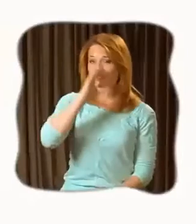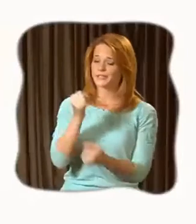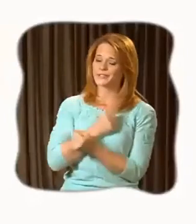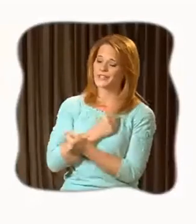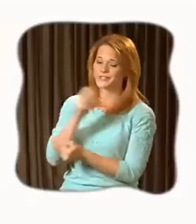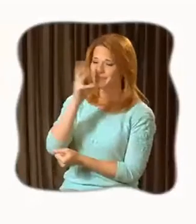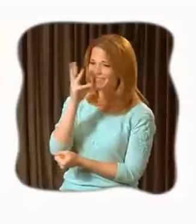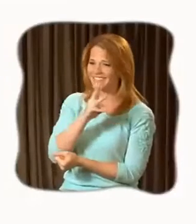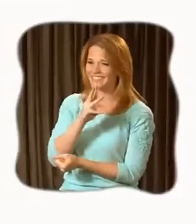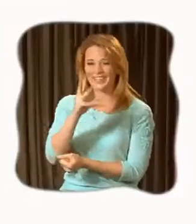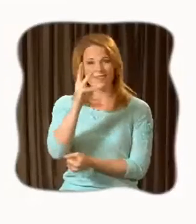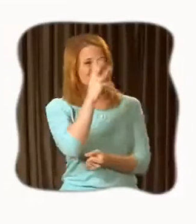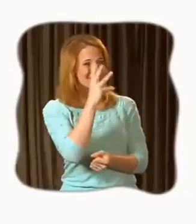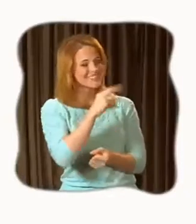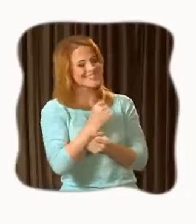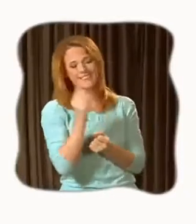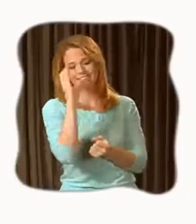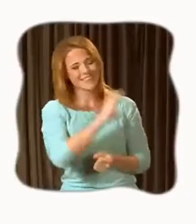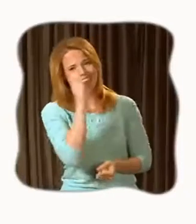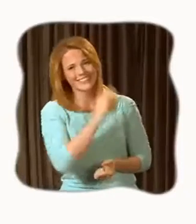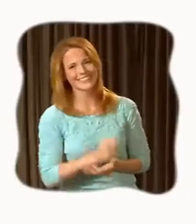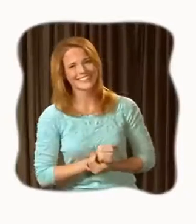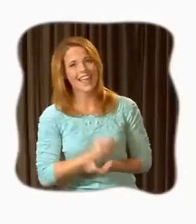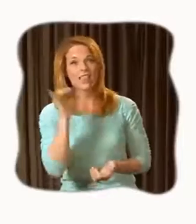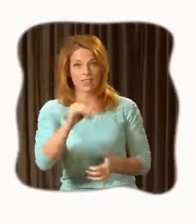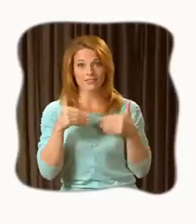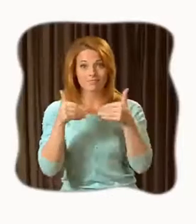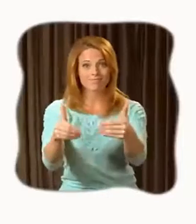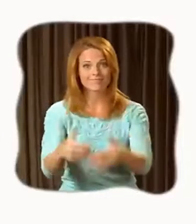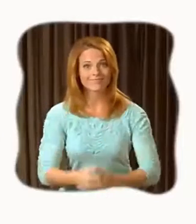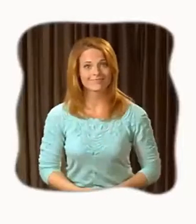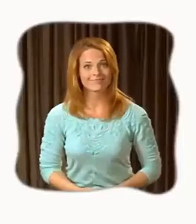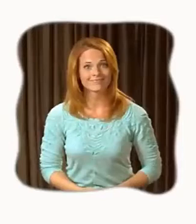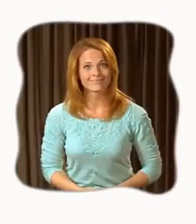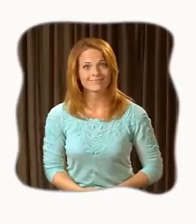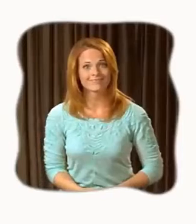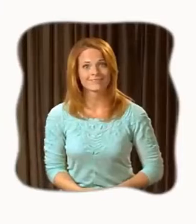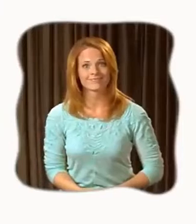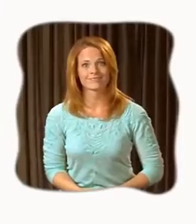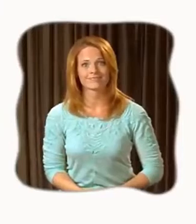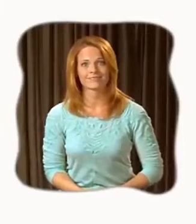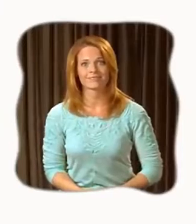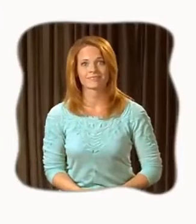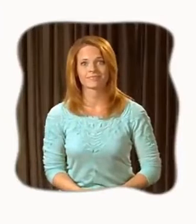Chester and Wilson. Wilson and Chester. That's the way it was.